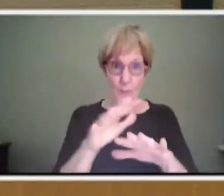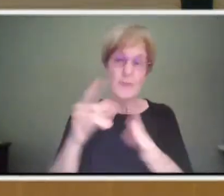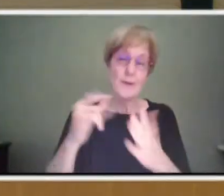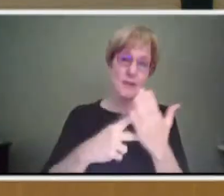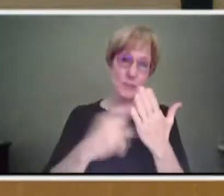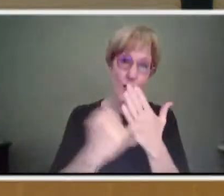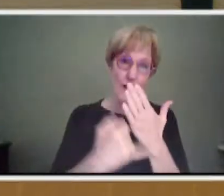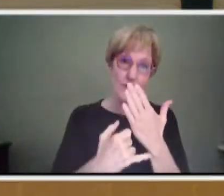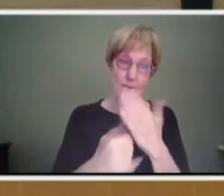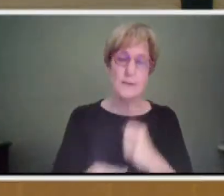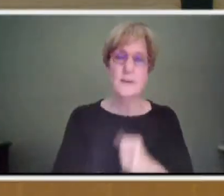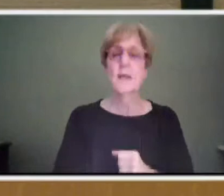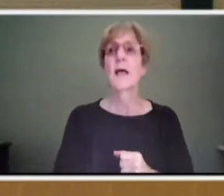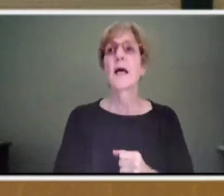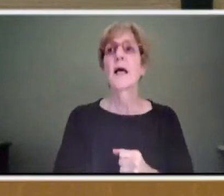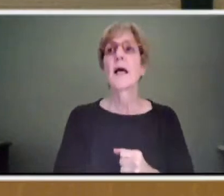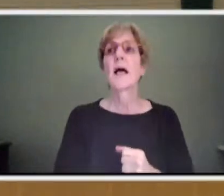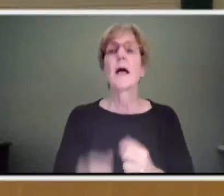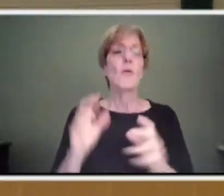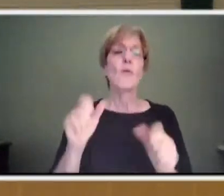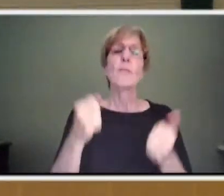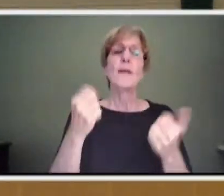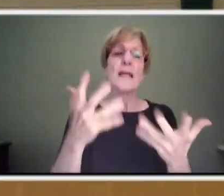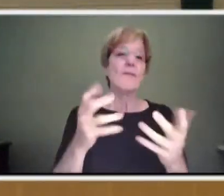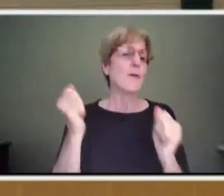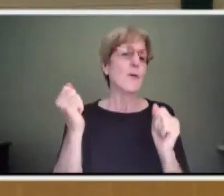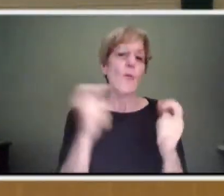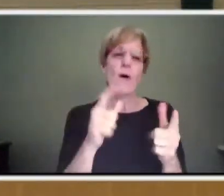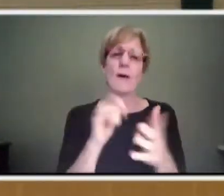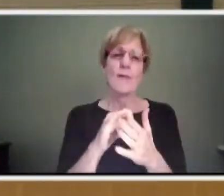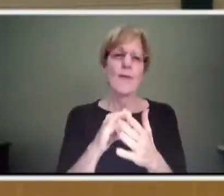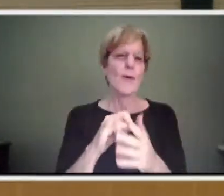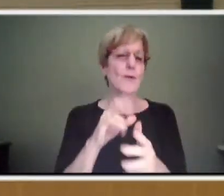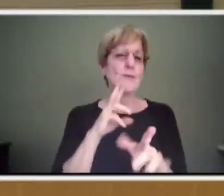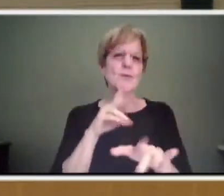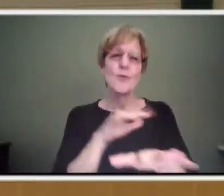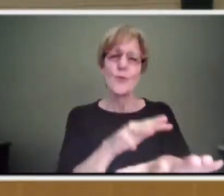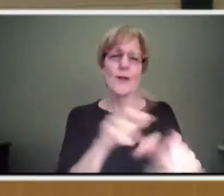or property is going to be giving you those amenities anyway. They're just